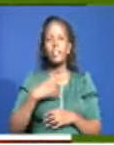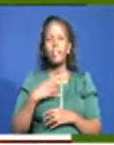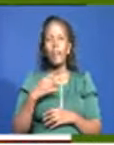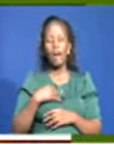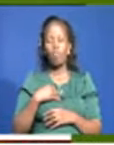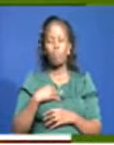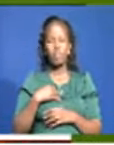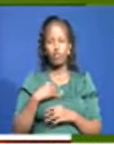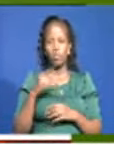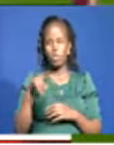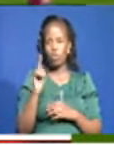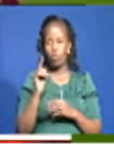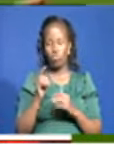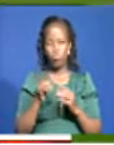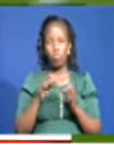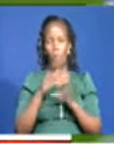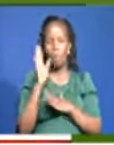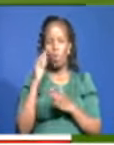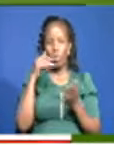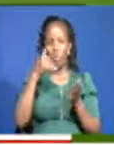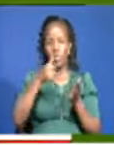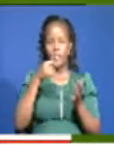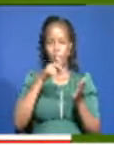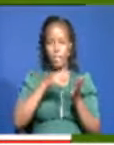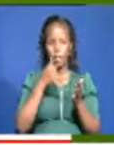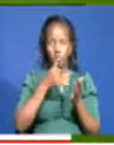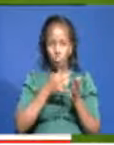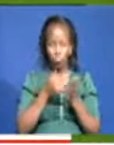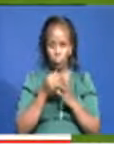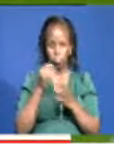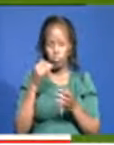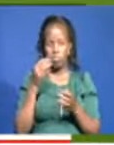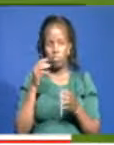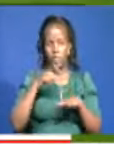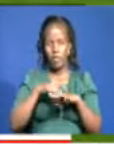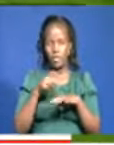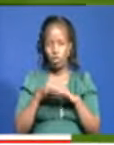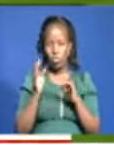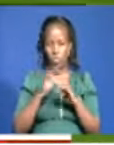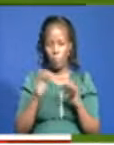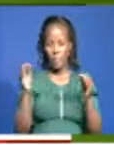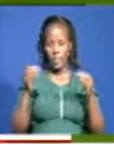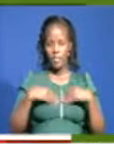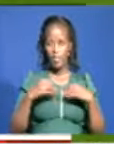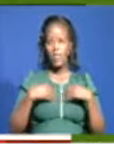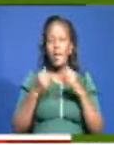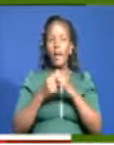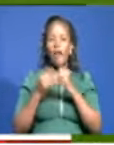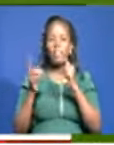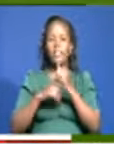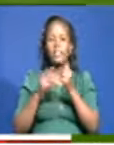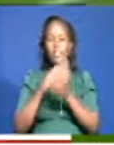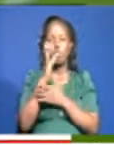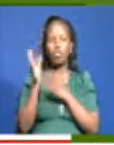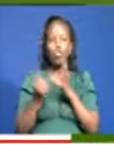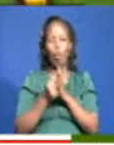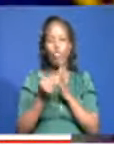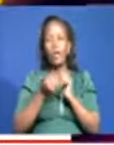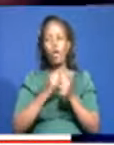form this season, registering 11 goals and 12 assists in 16 matches for Paris Saint-Germain in all competitions.